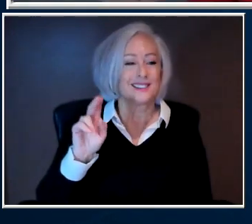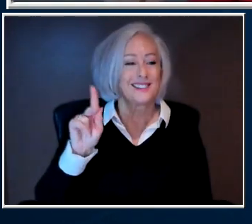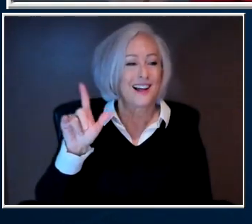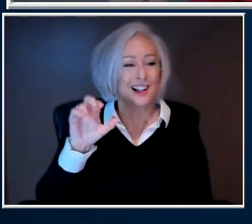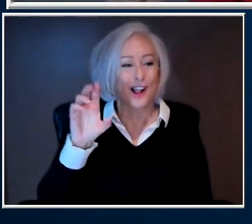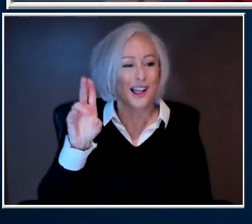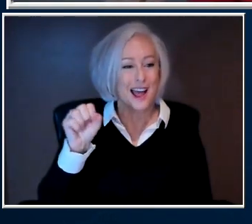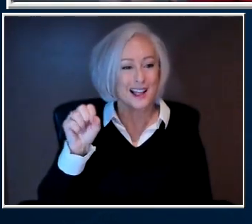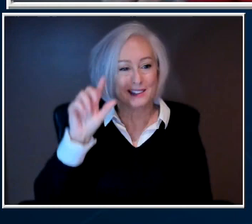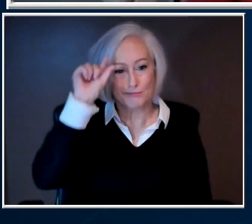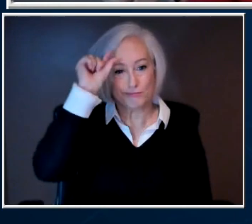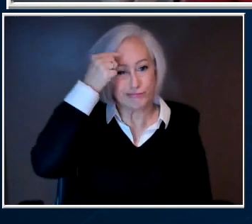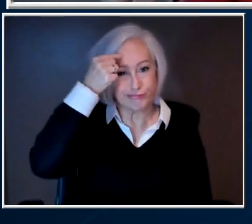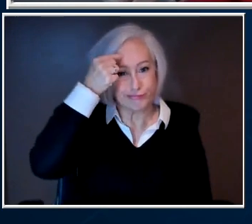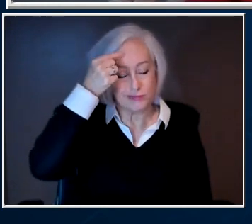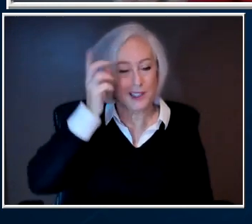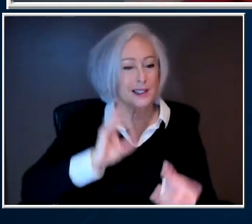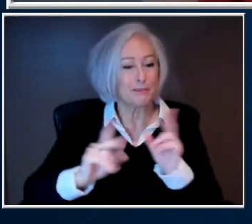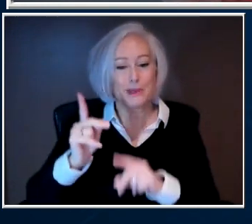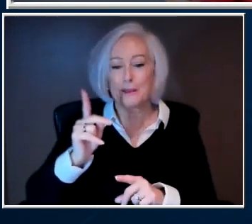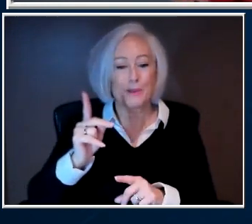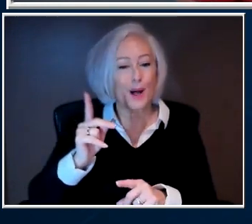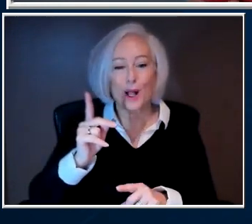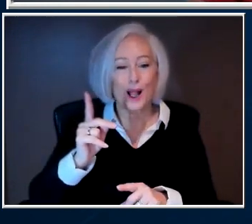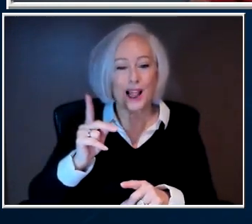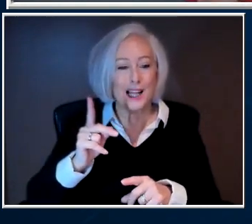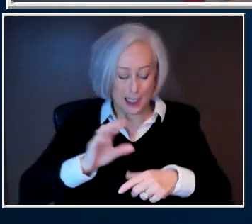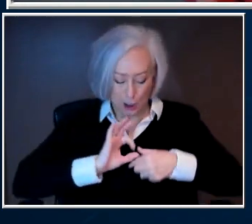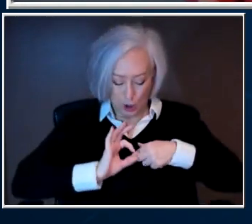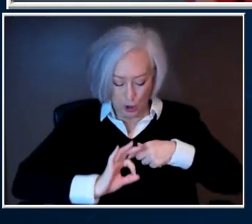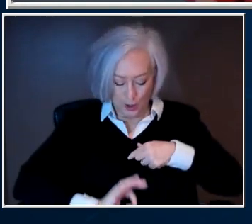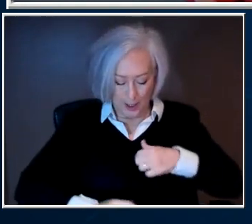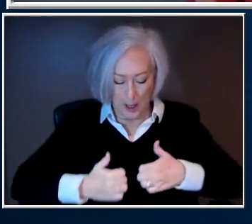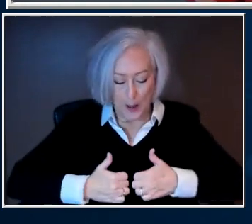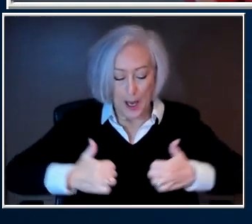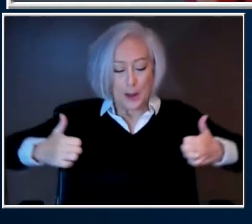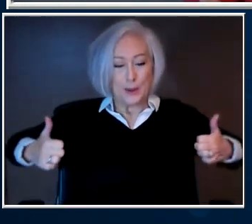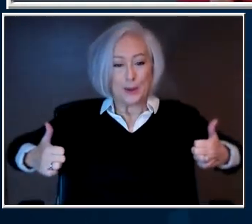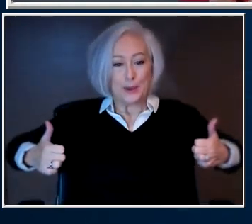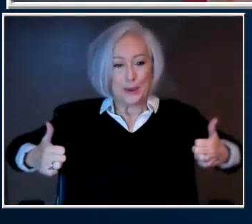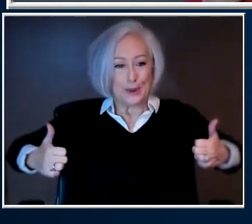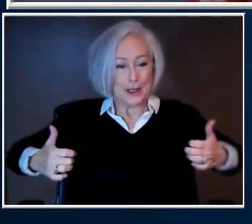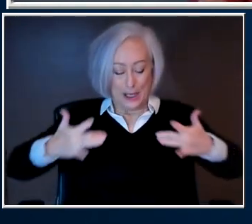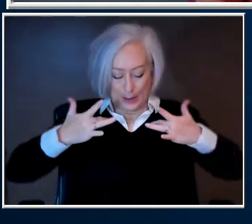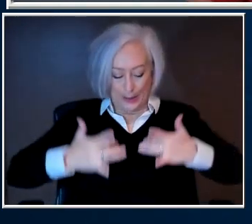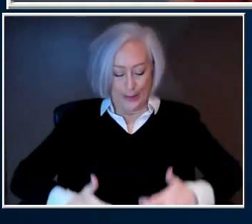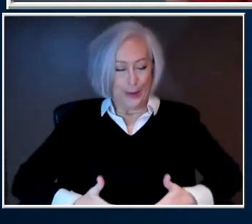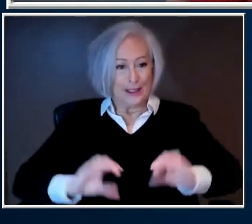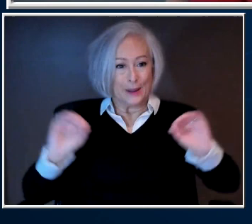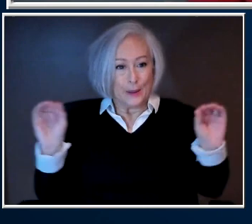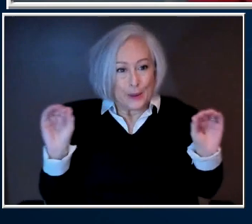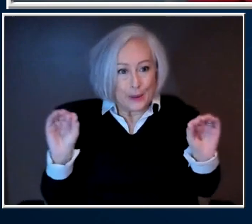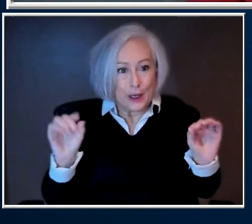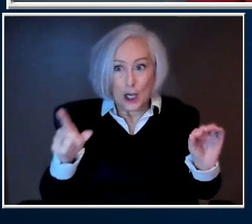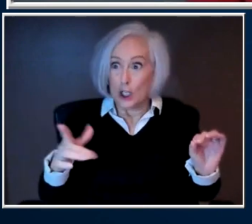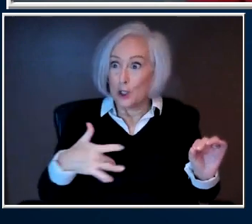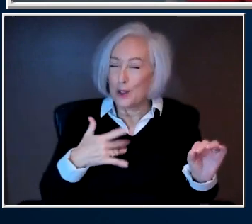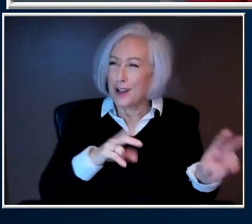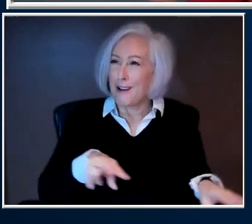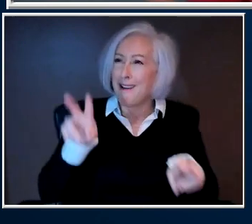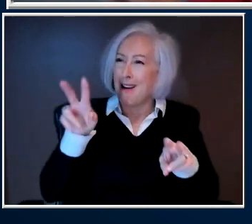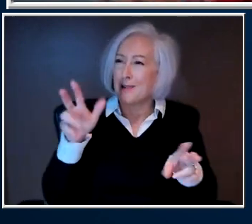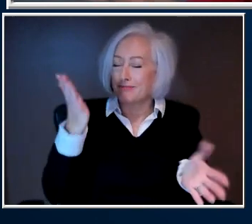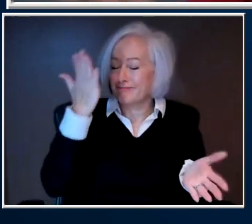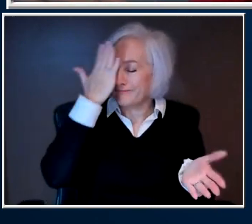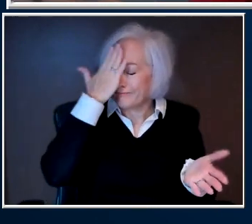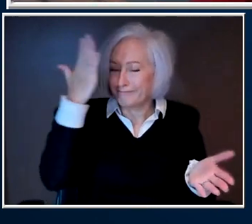you can't unsee it. Dr. Allen, as a doctor, does that make you cringe? Should folks like that be concerned about